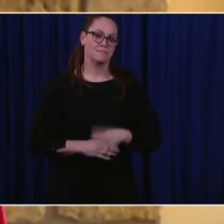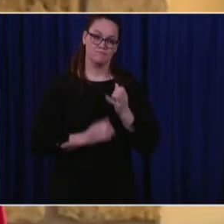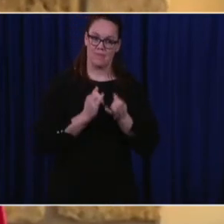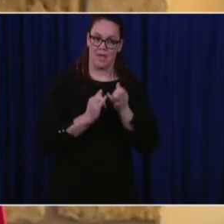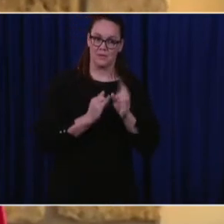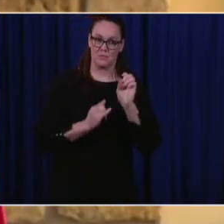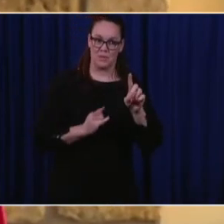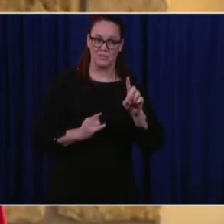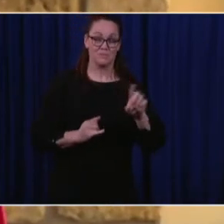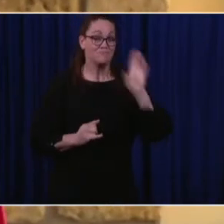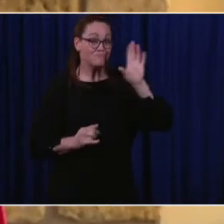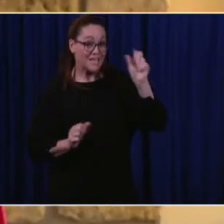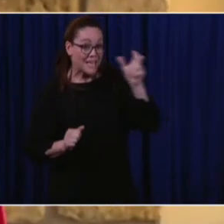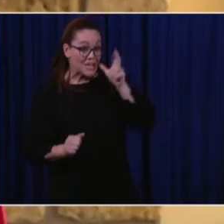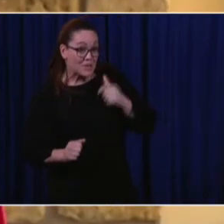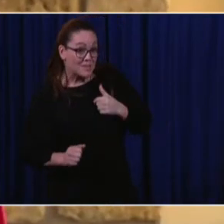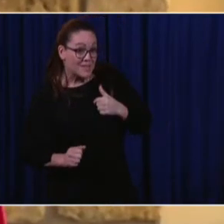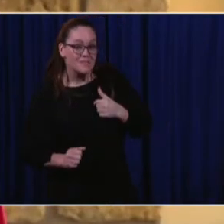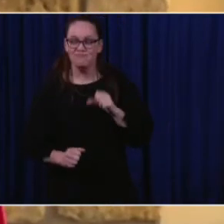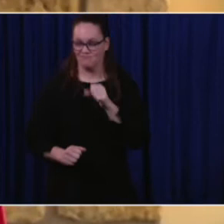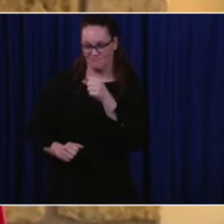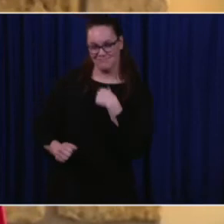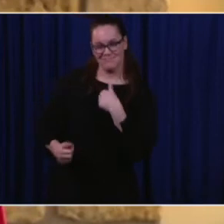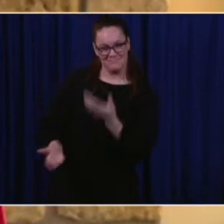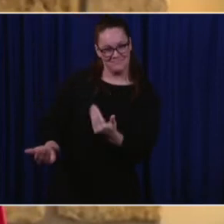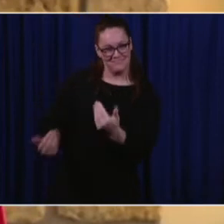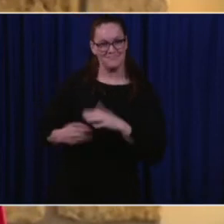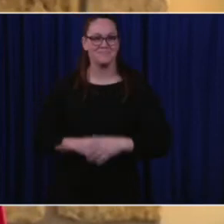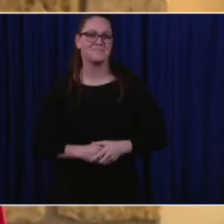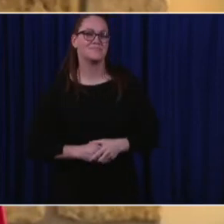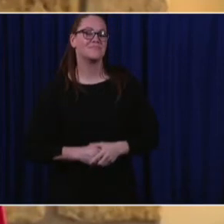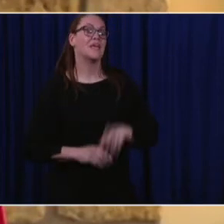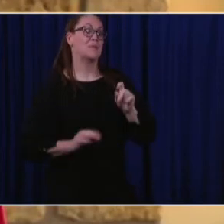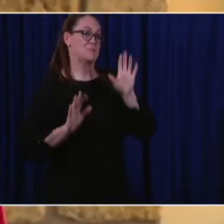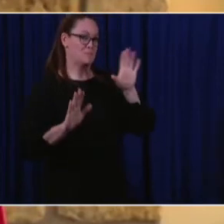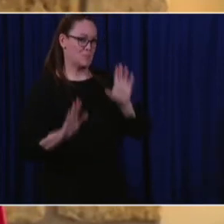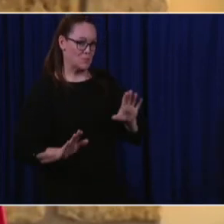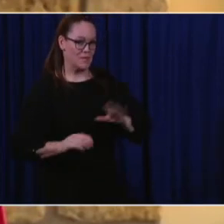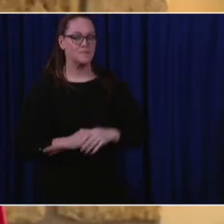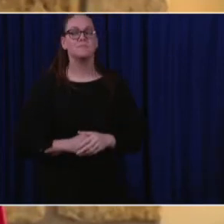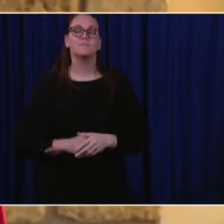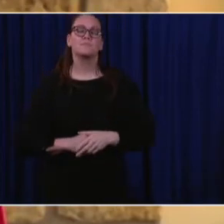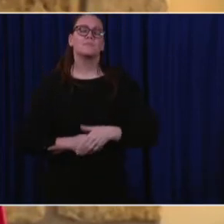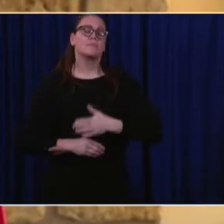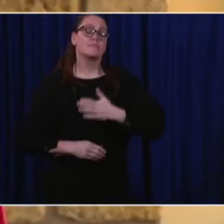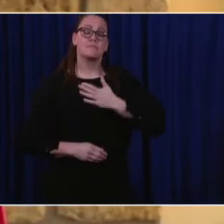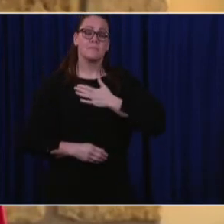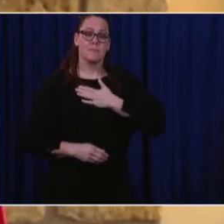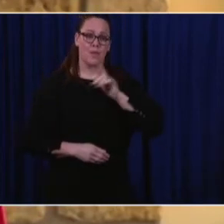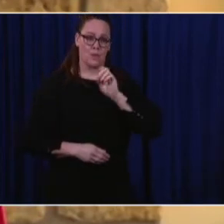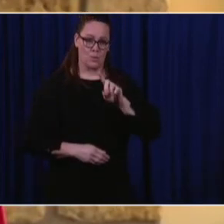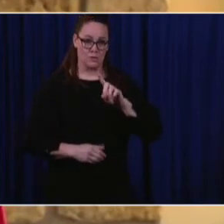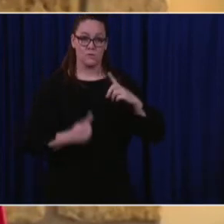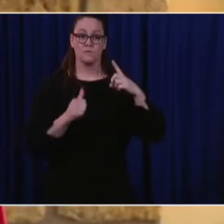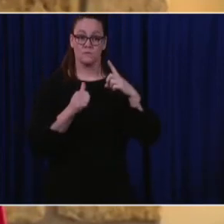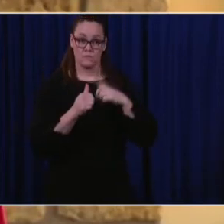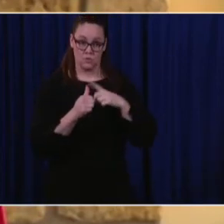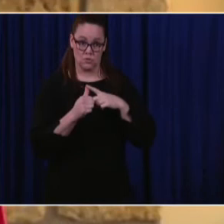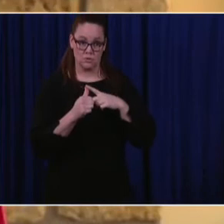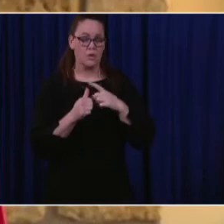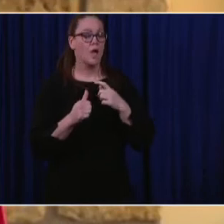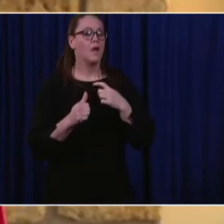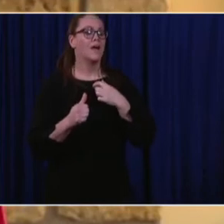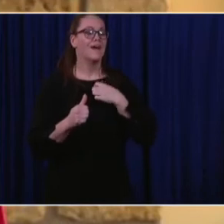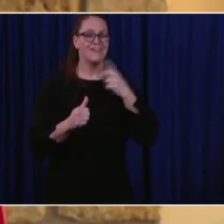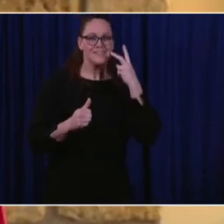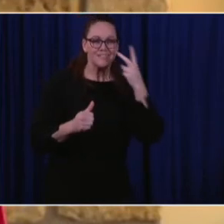Hey, Governor, can you hear me? I can hear you. Okay, great. My question is, first of all, we've seen a lot of people going to